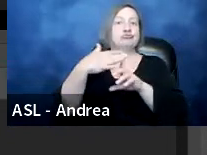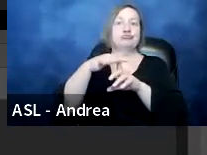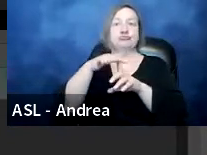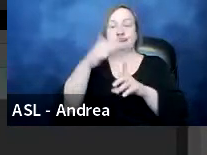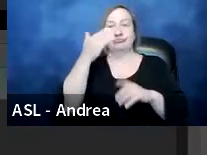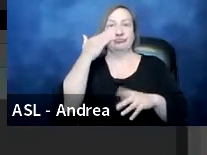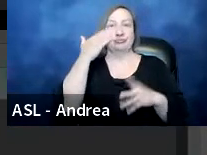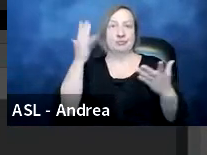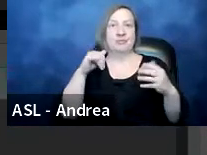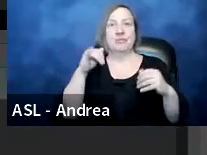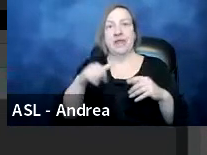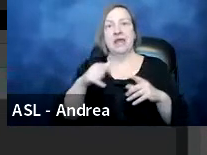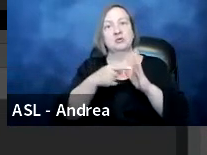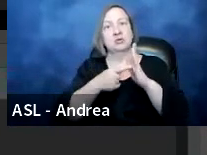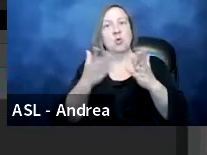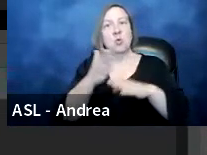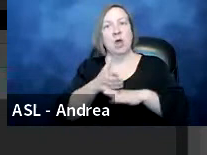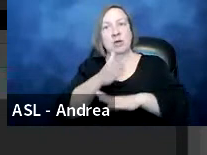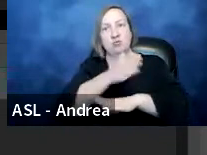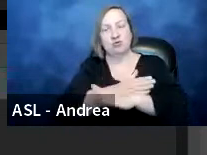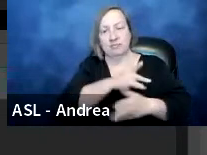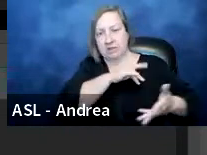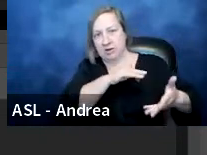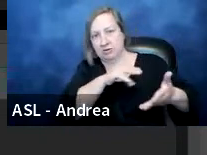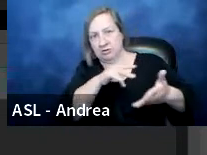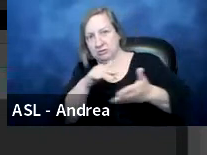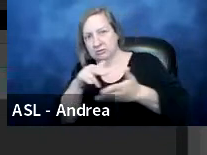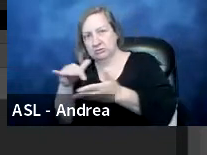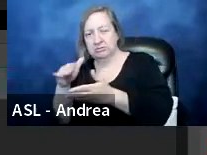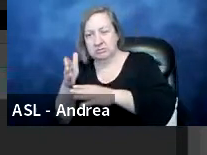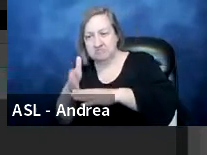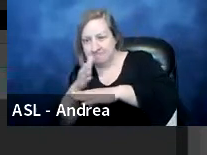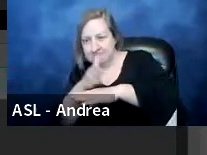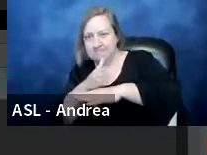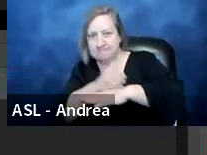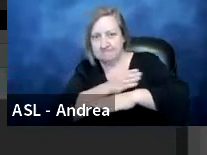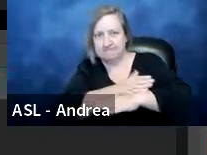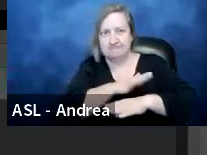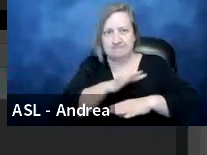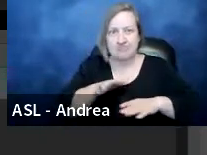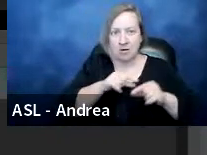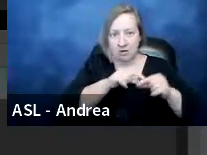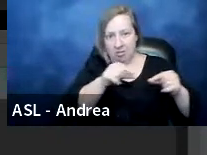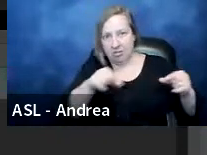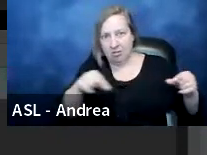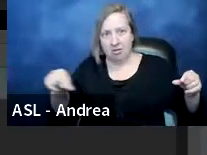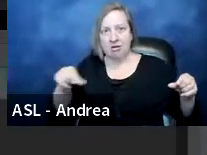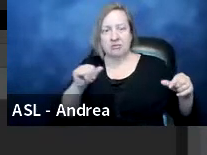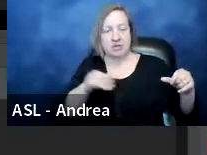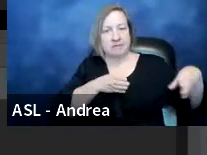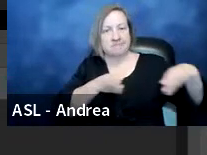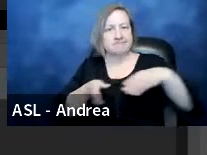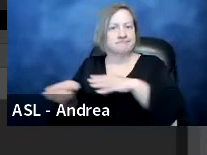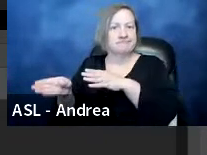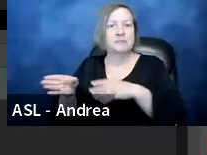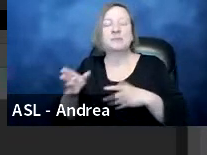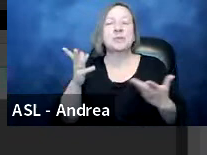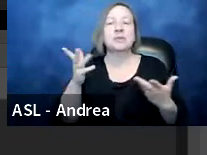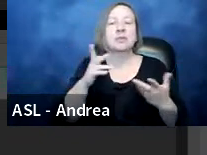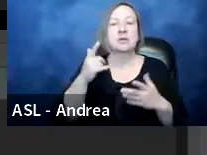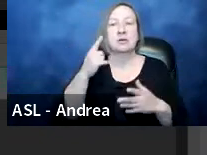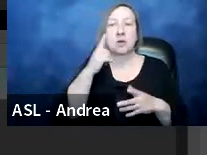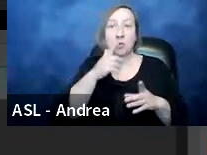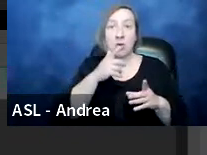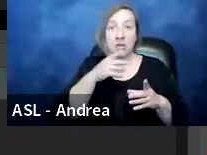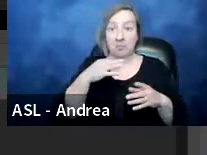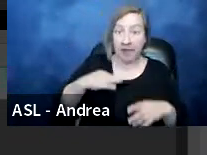basically showing the improvements that are being studied in the program, being studied for the benefits and the potential benefits and